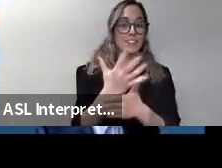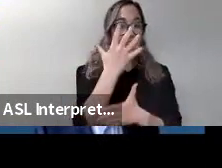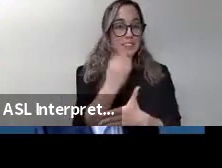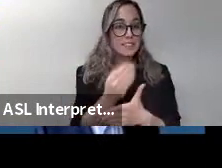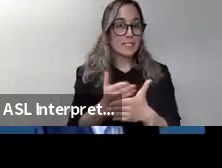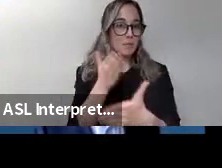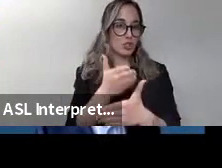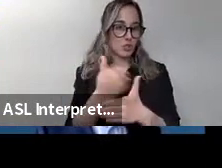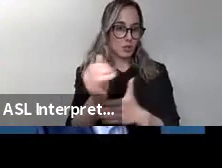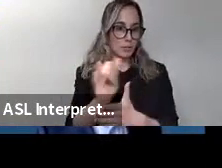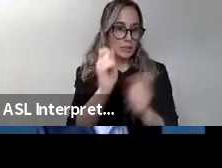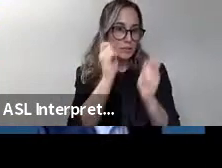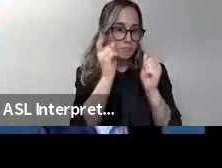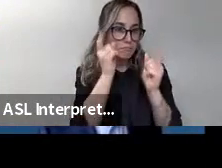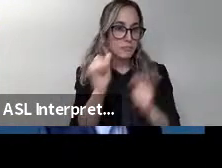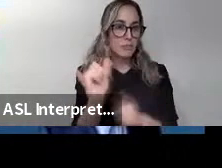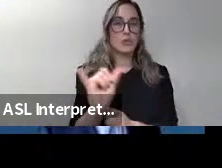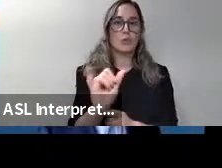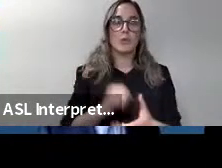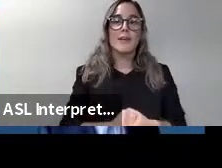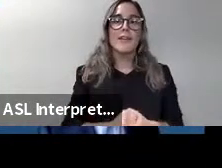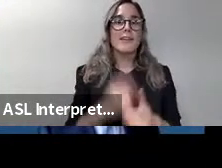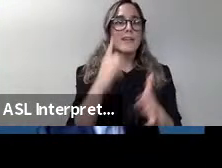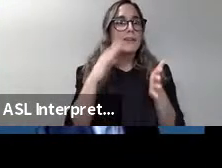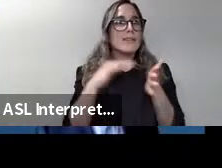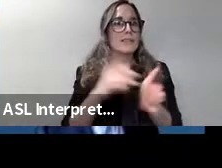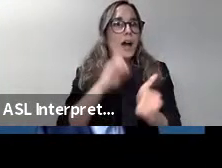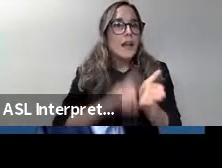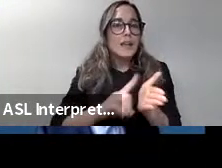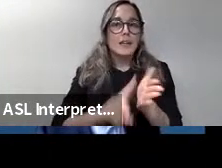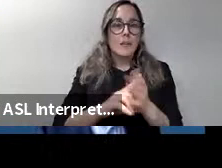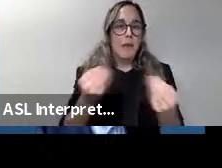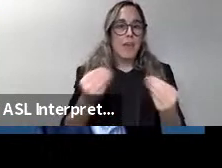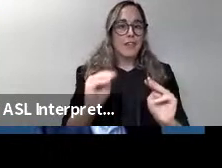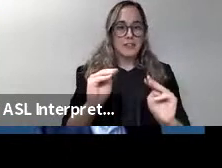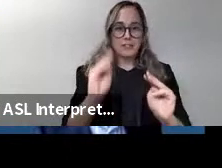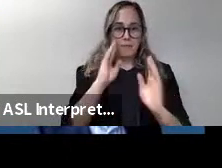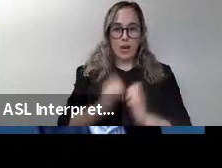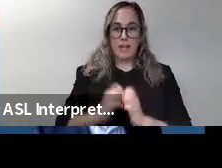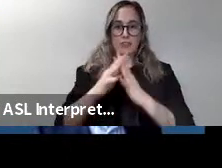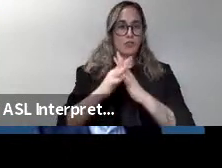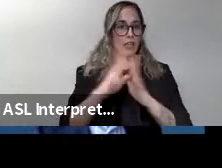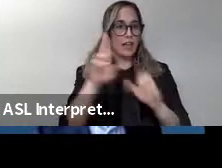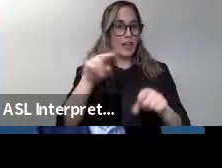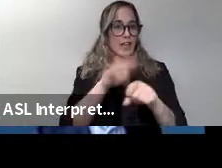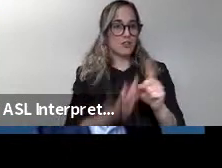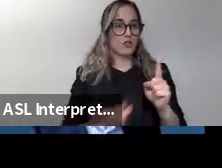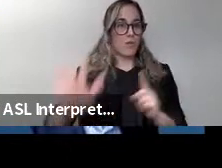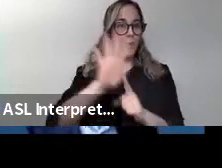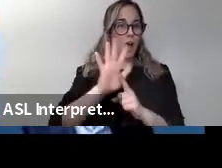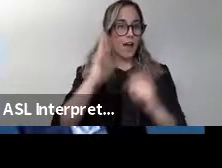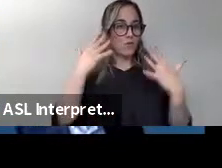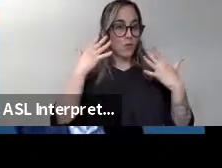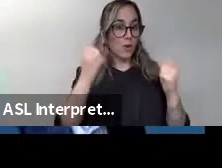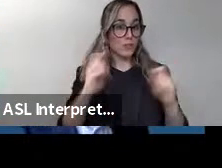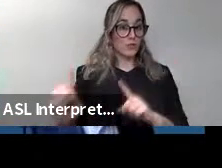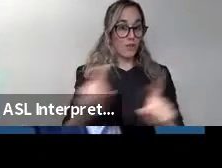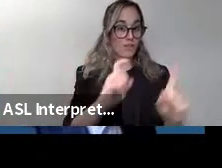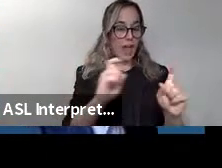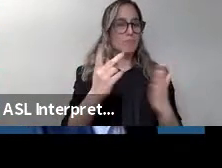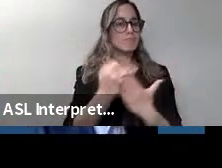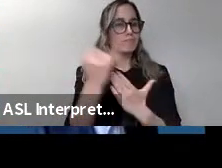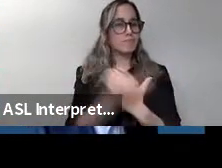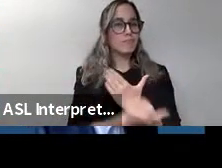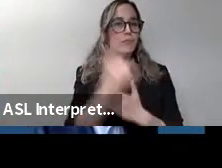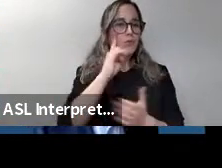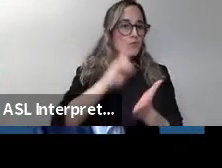preliminary research into the study design and methods of conducting and executing a nationwide annoyance survey. This project researched modes